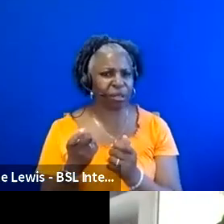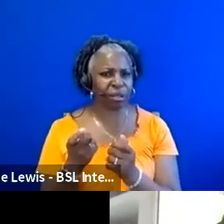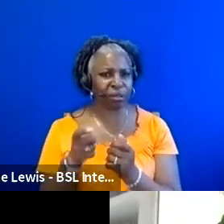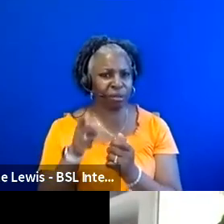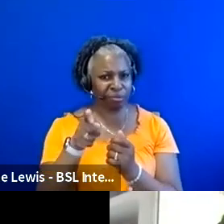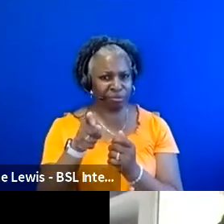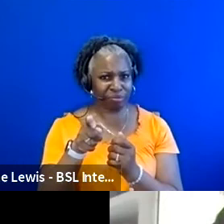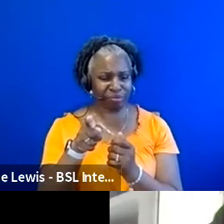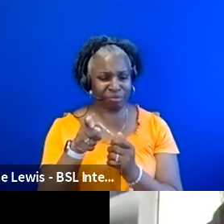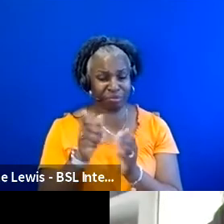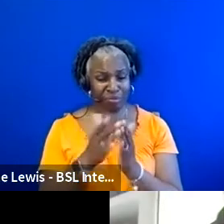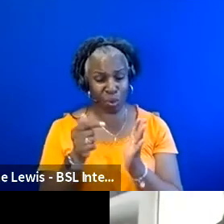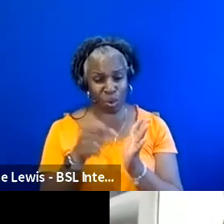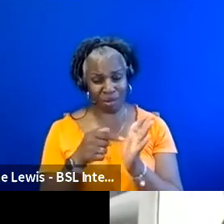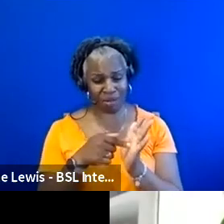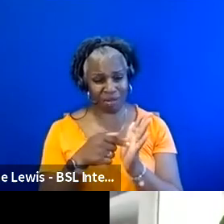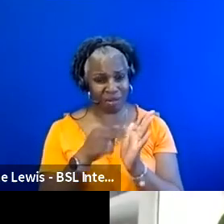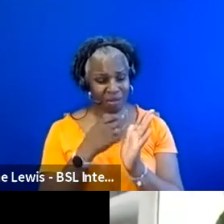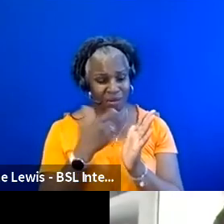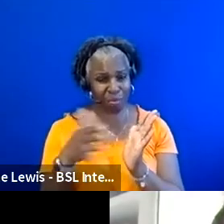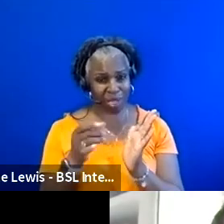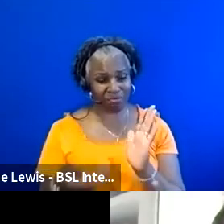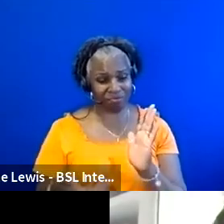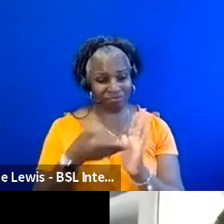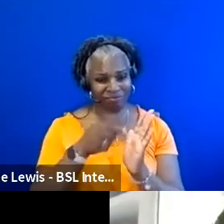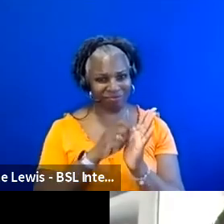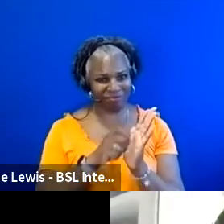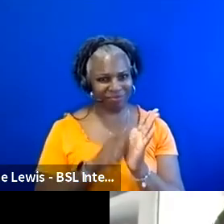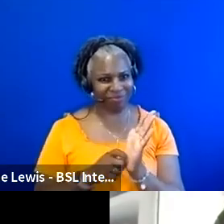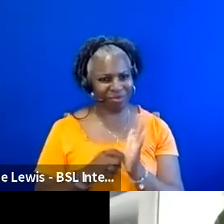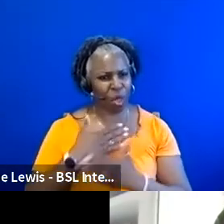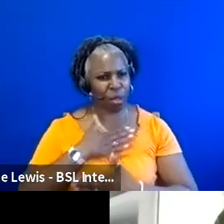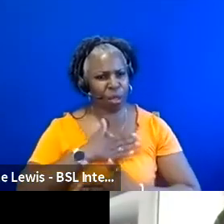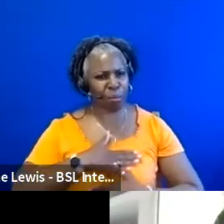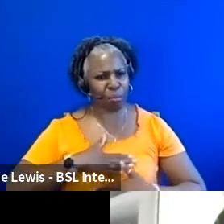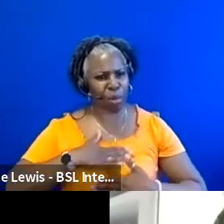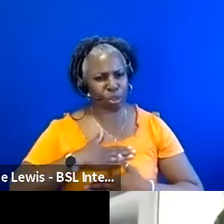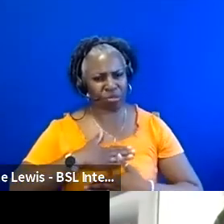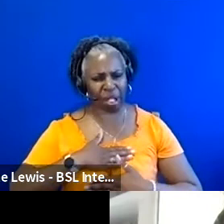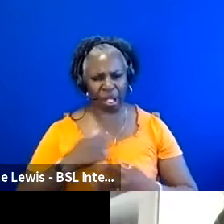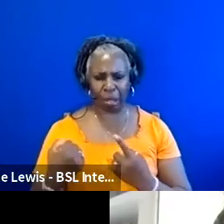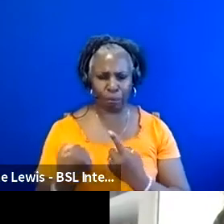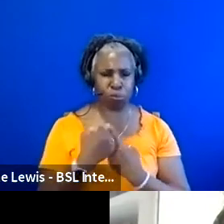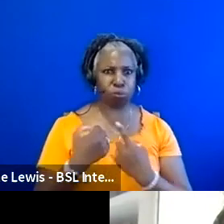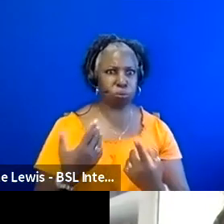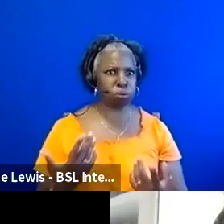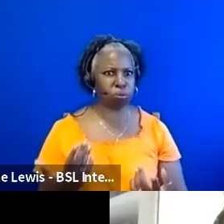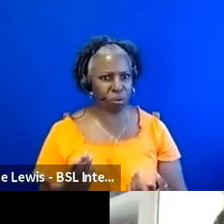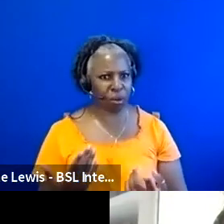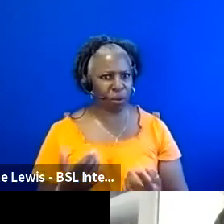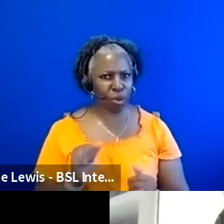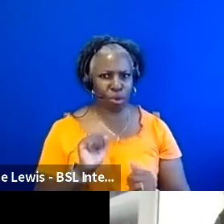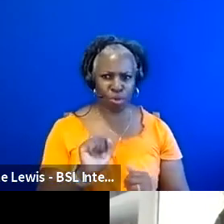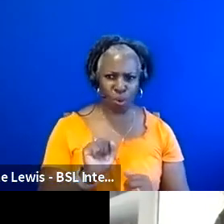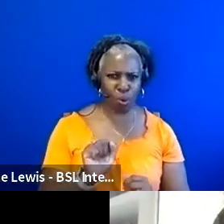book, Arab Women of the Ground, in the sense that the emotional toll that covering your own homeland or